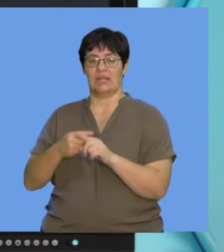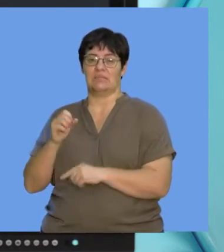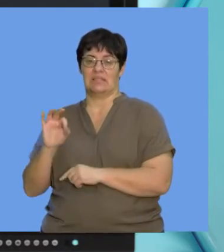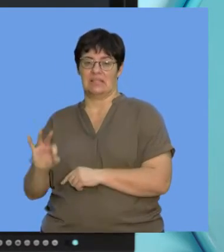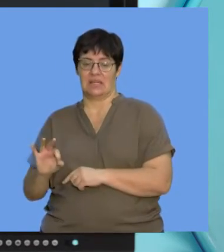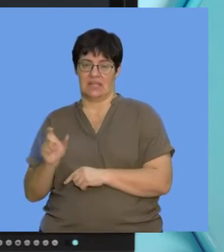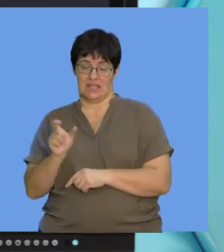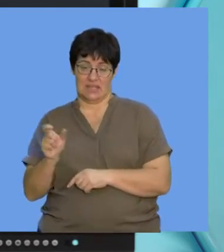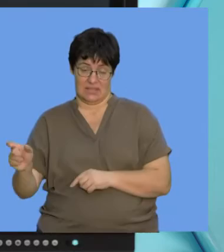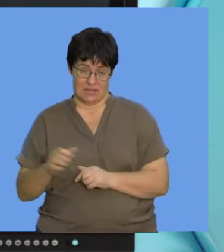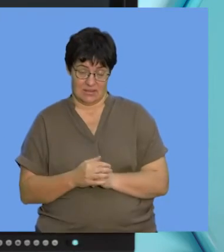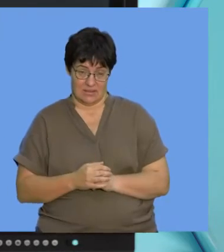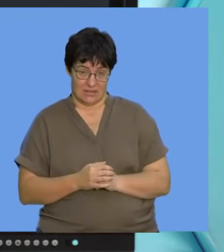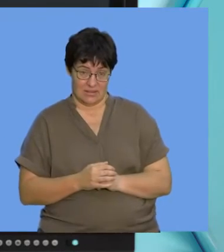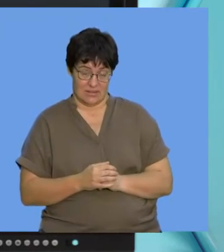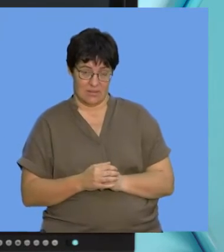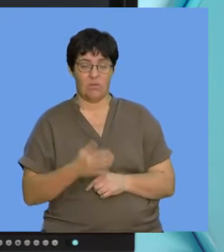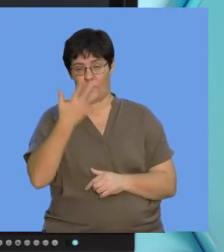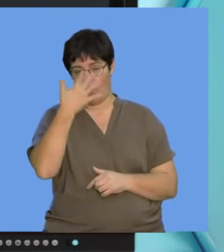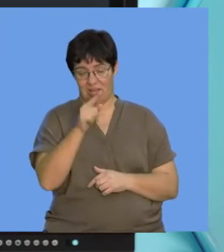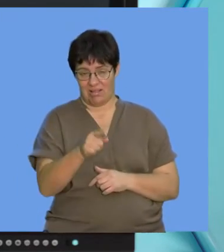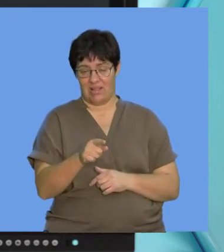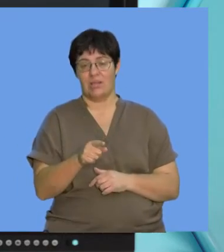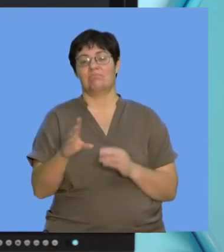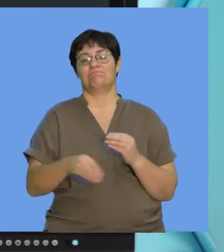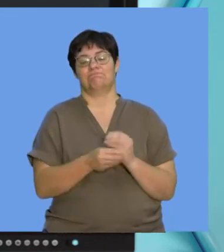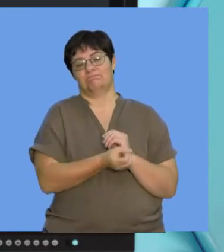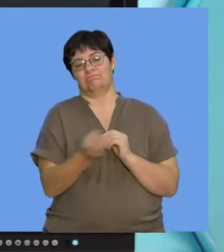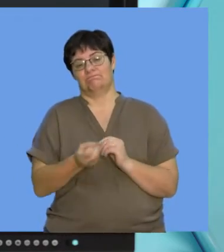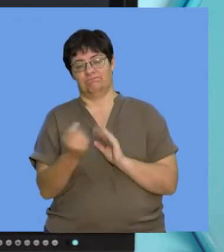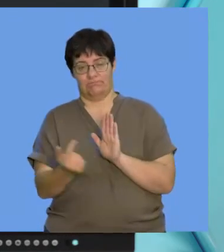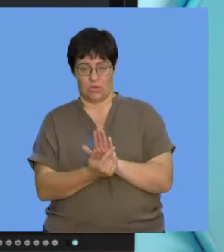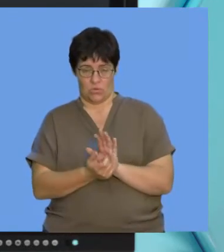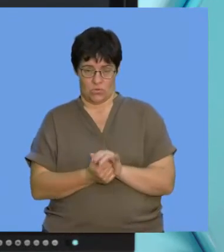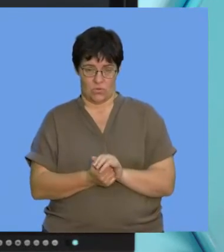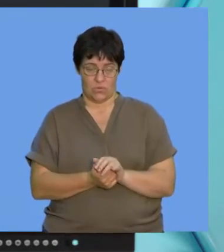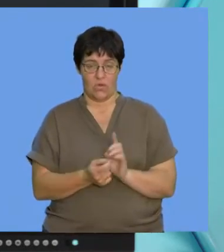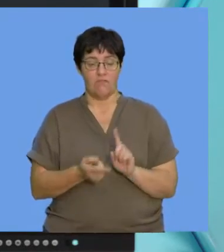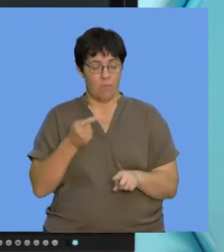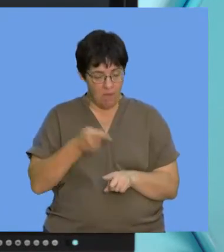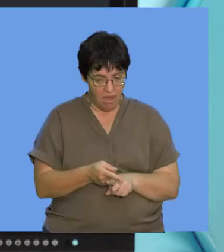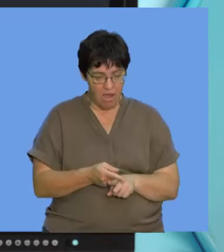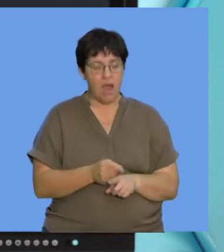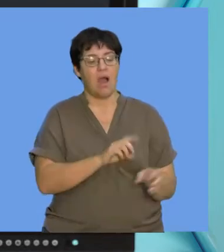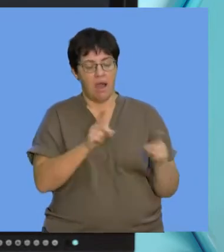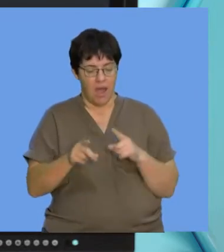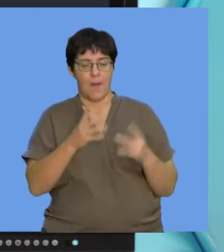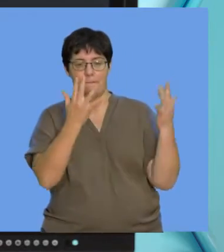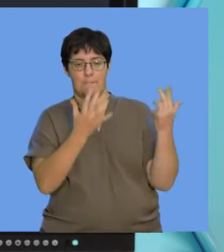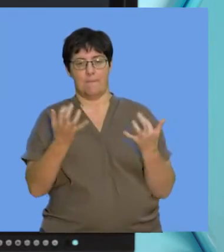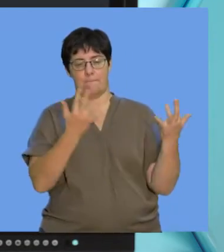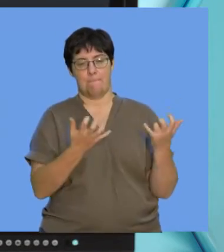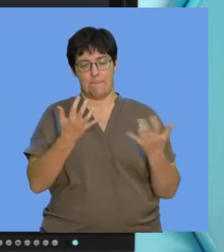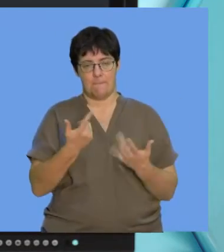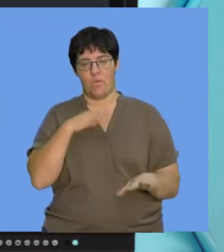a binomial multiplied by a trinomial, which we also employ the distributive law. And from